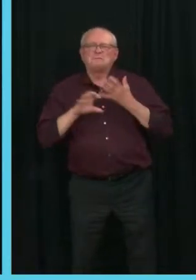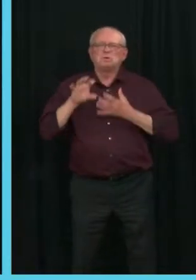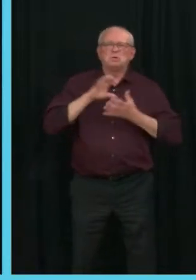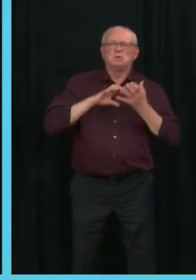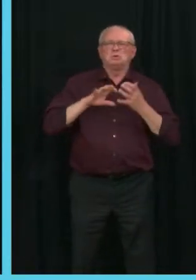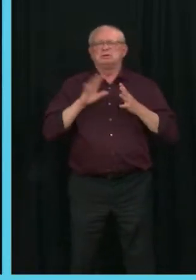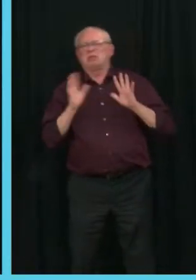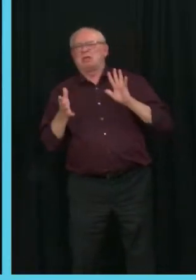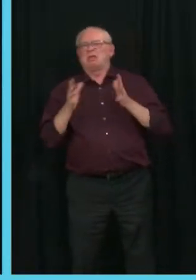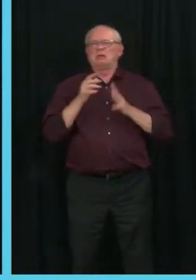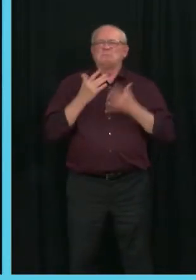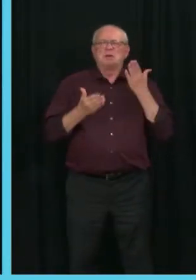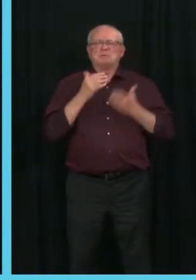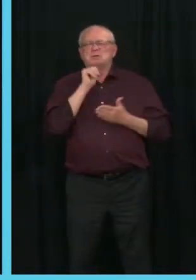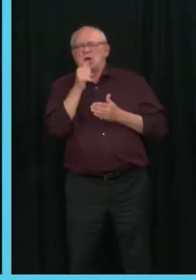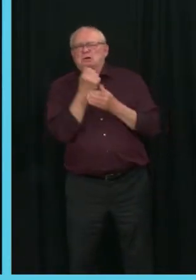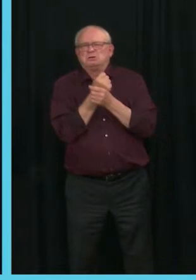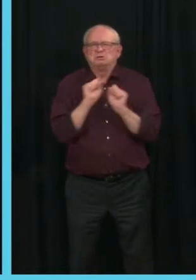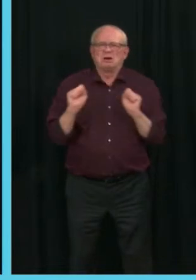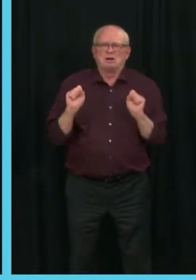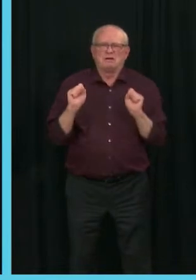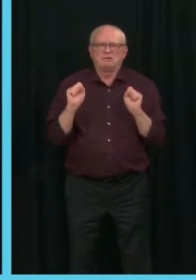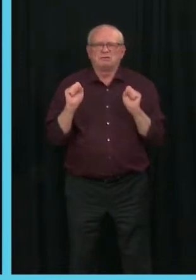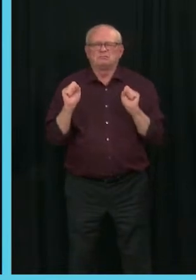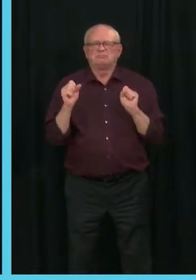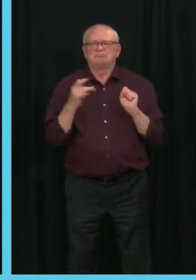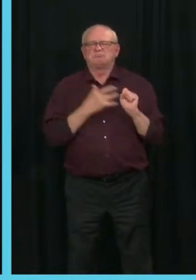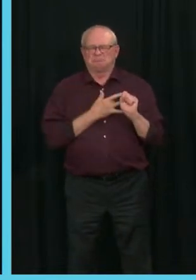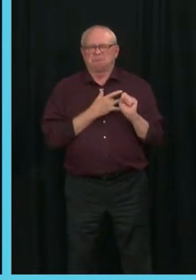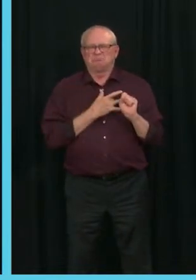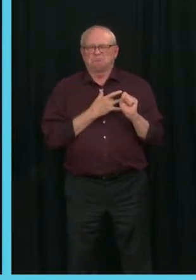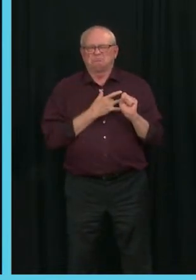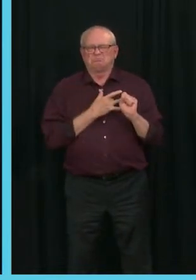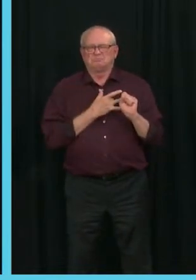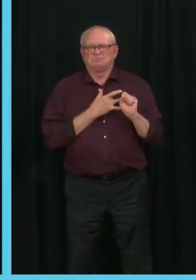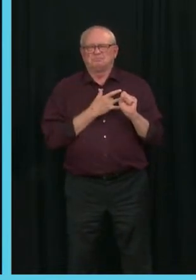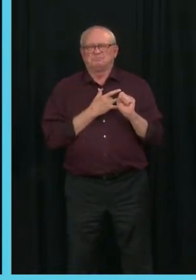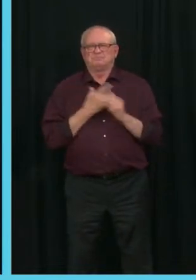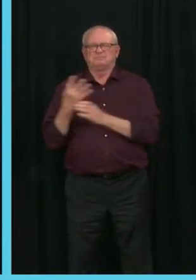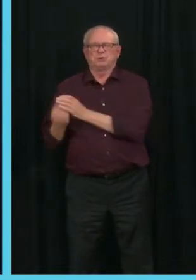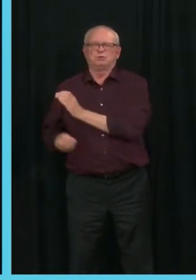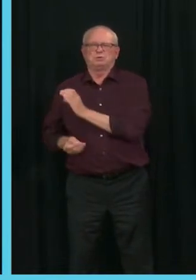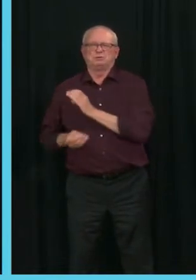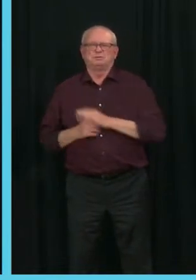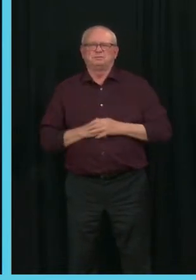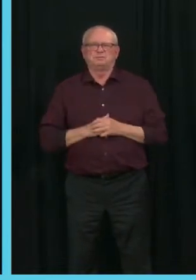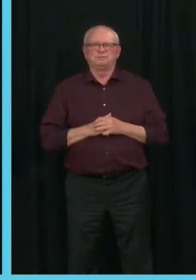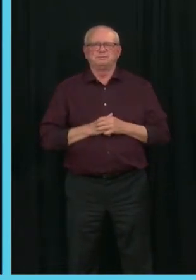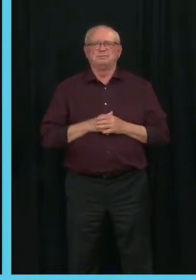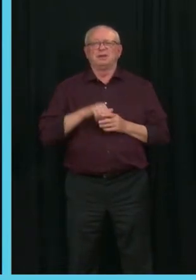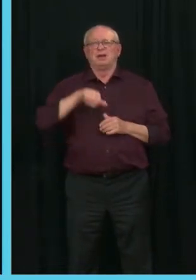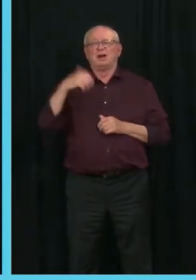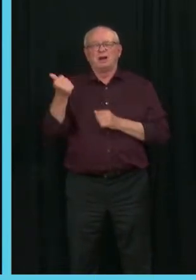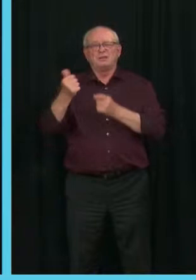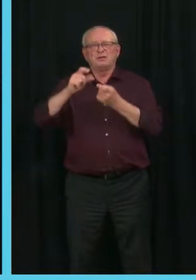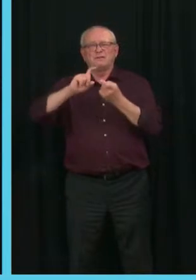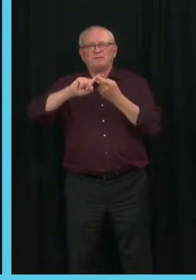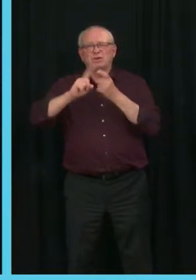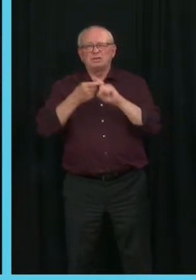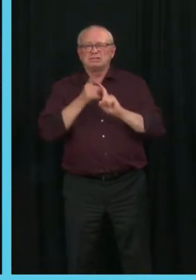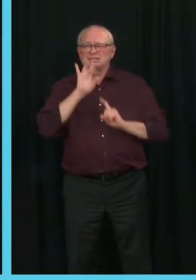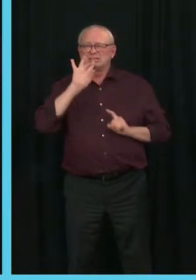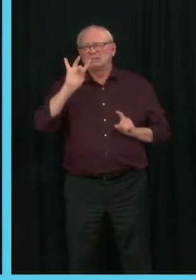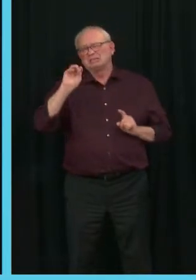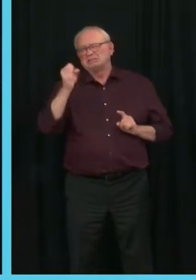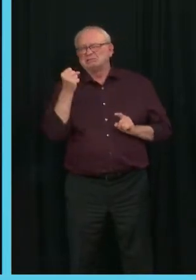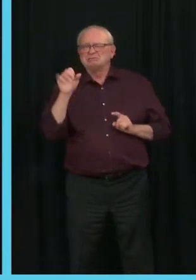its safety. So I also have a friend, in this case in their 80s, his 80s, who is fighting for